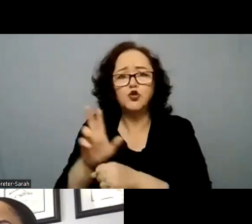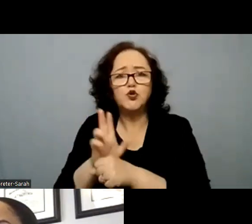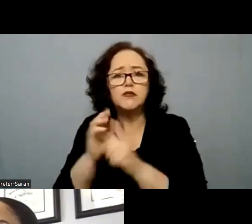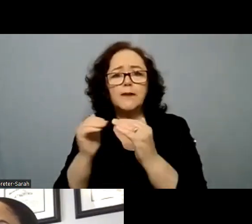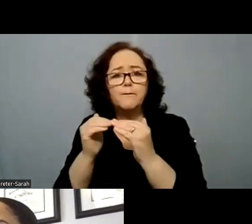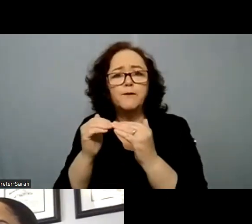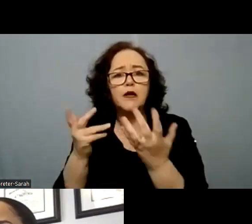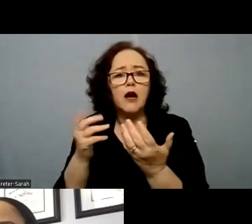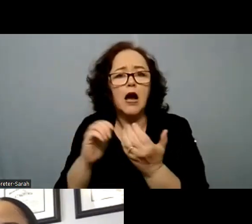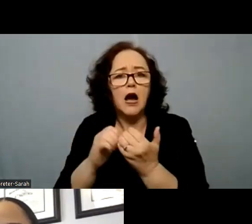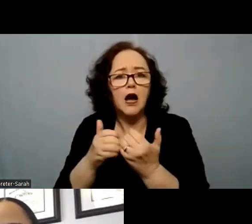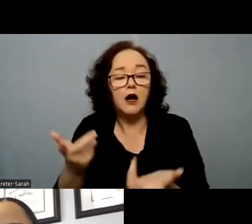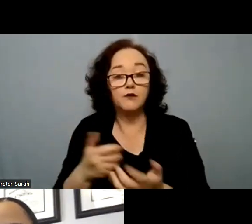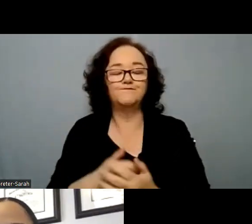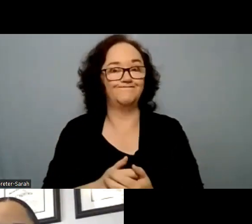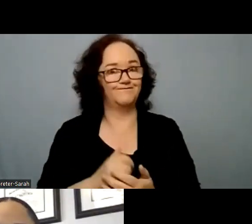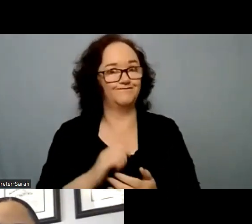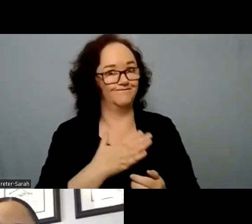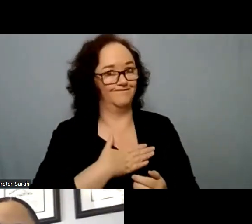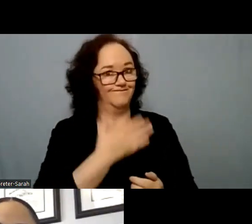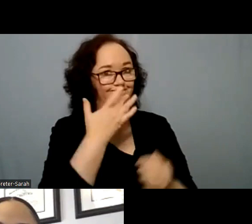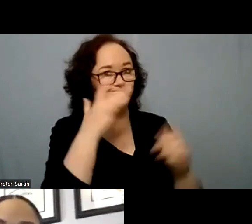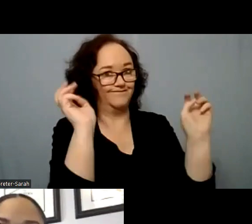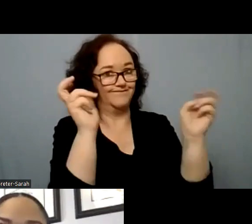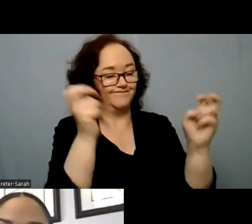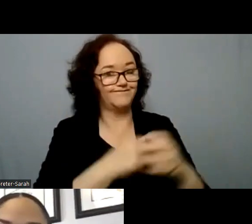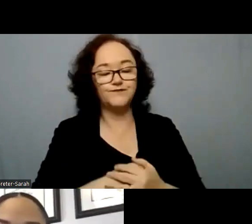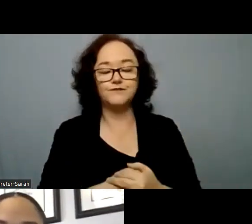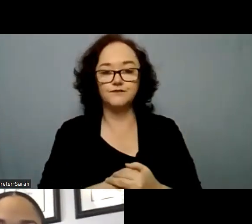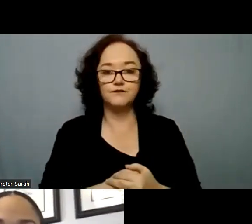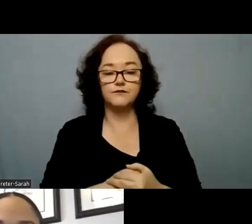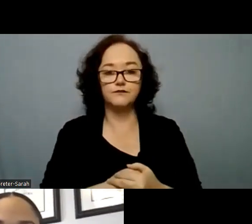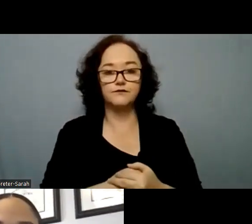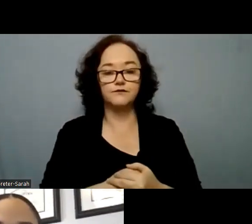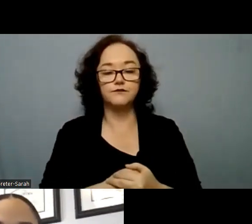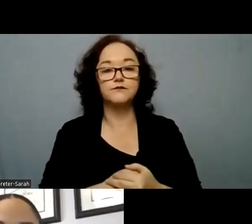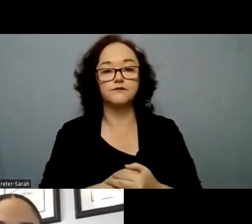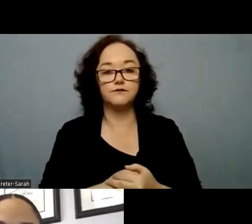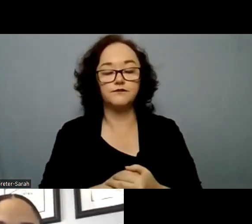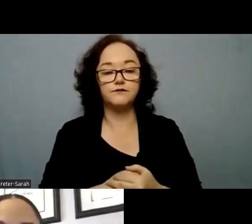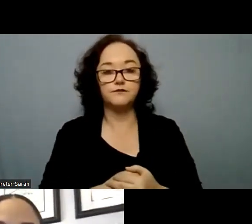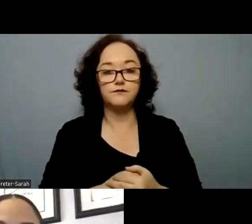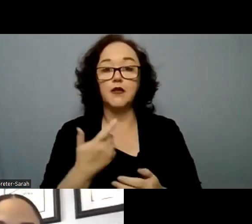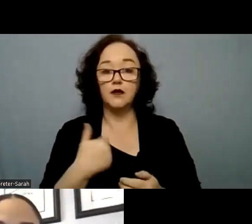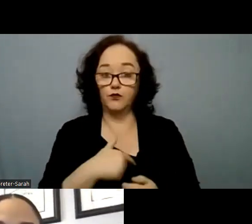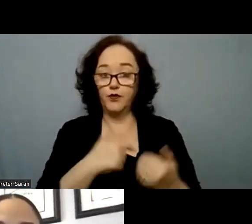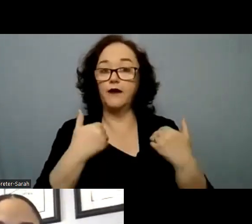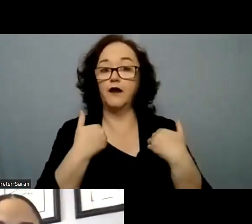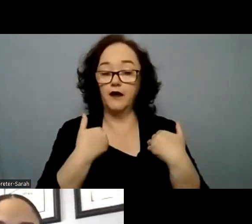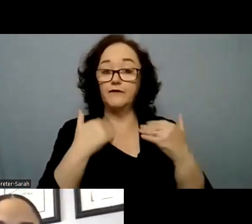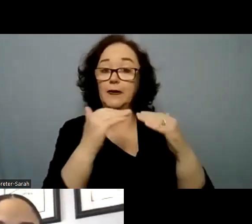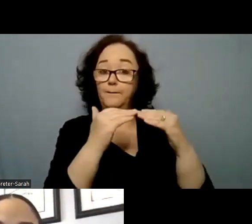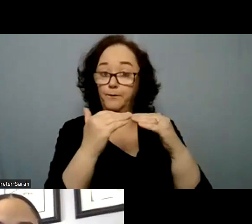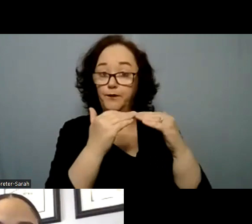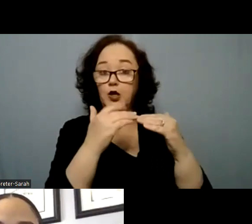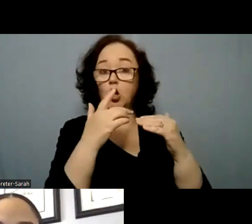favorite topic for us. First we have, we not only have peers for the persons